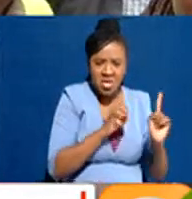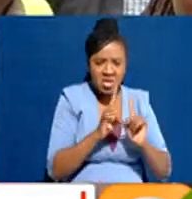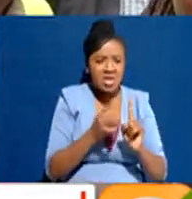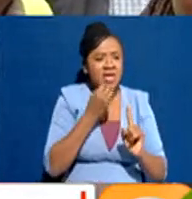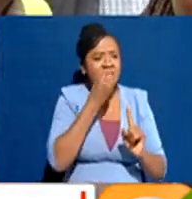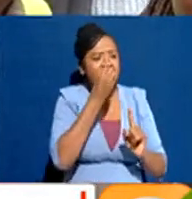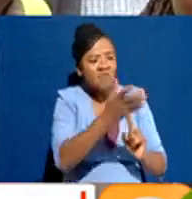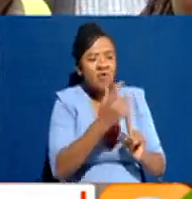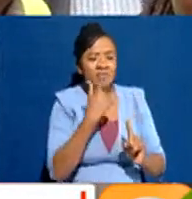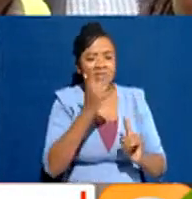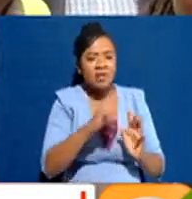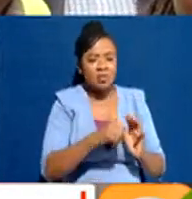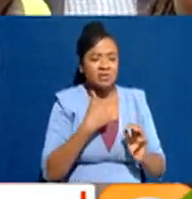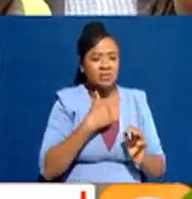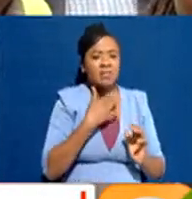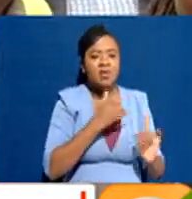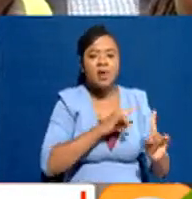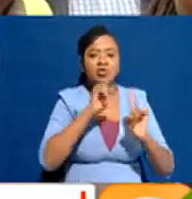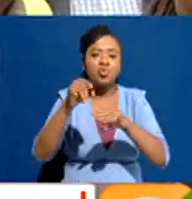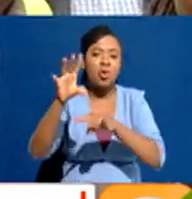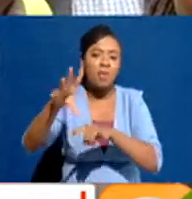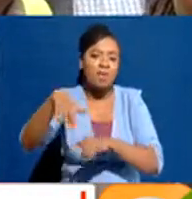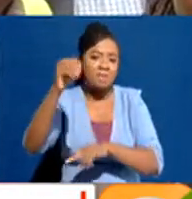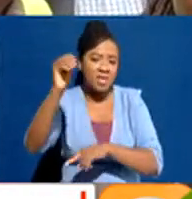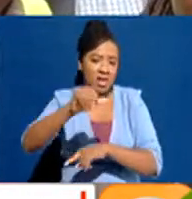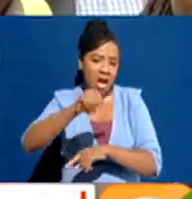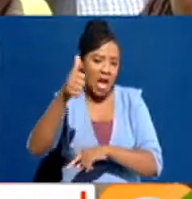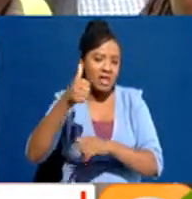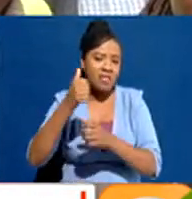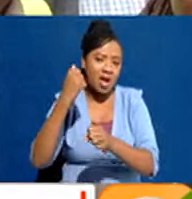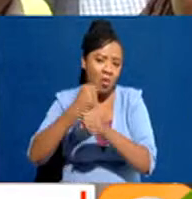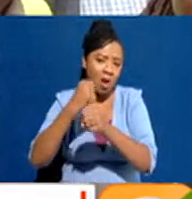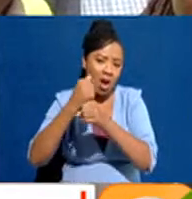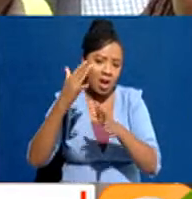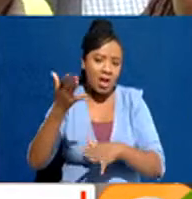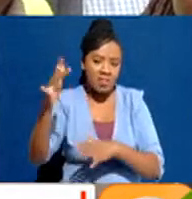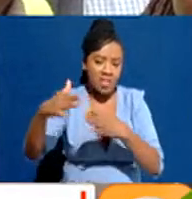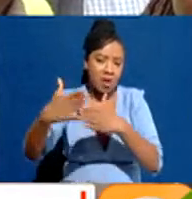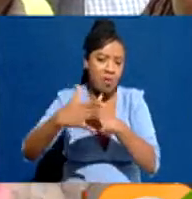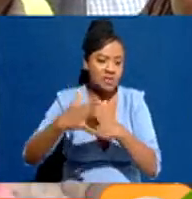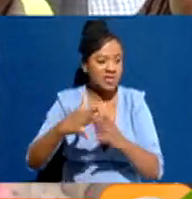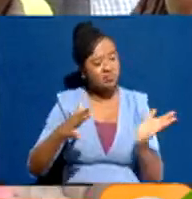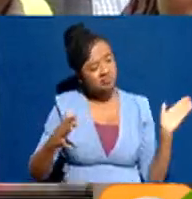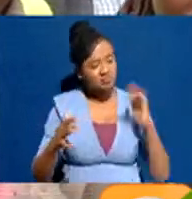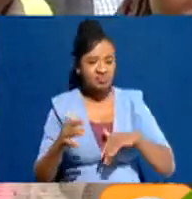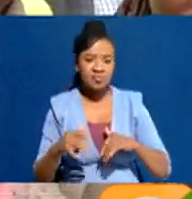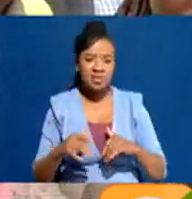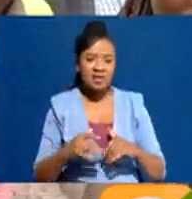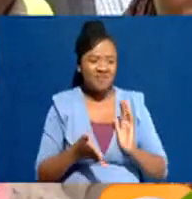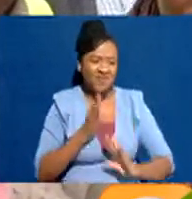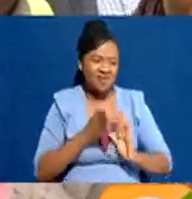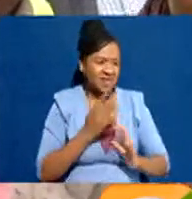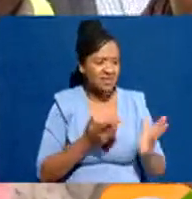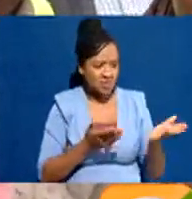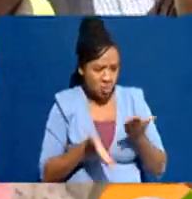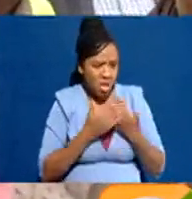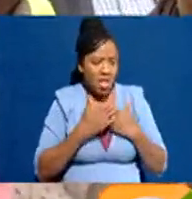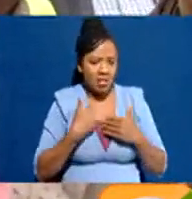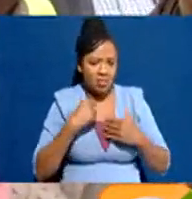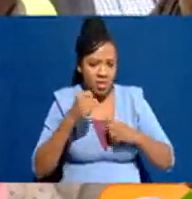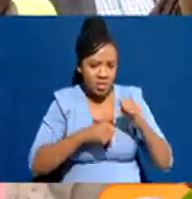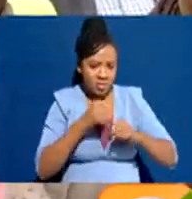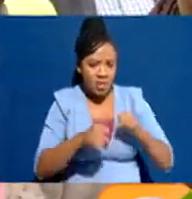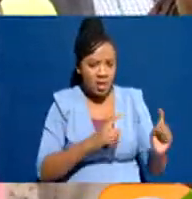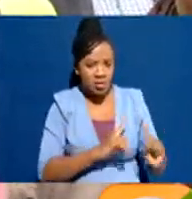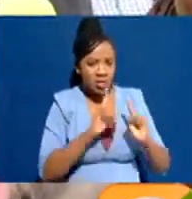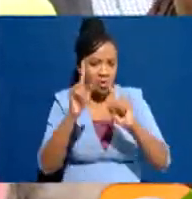wake anataka kwenda kumuraki hapo junction. Akamwambia kwa haraka amsaidie baisikili ndio